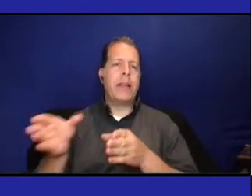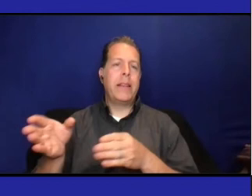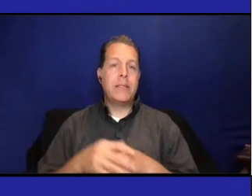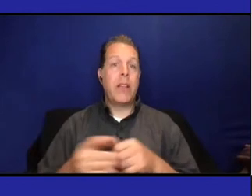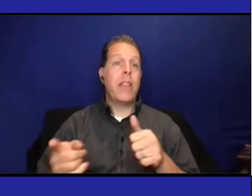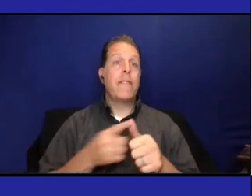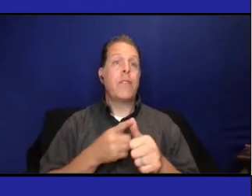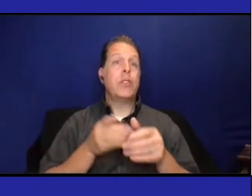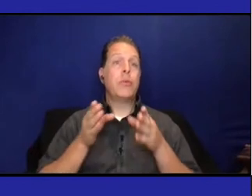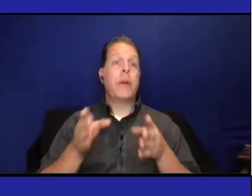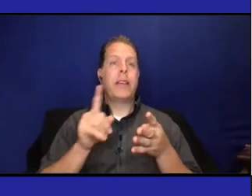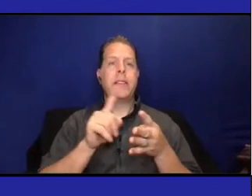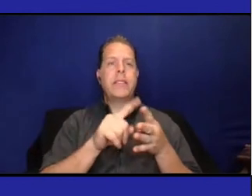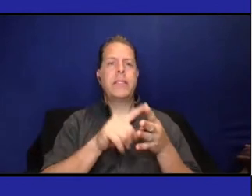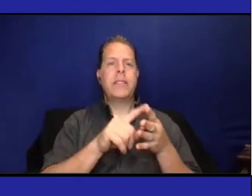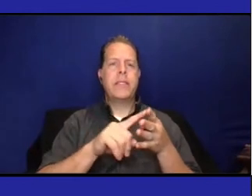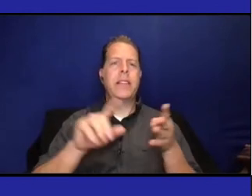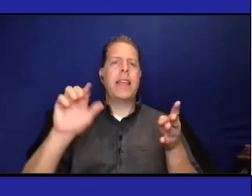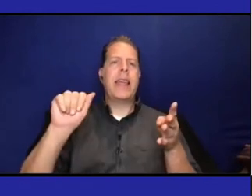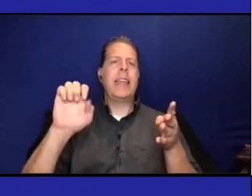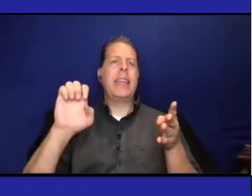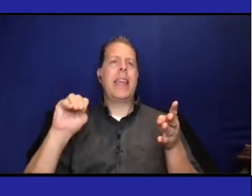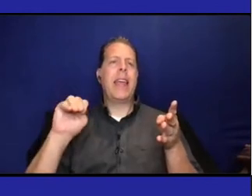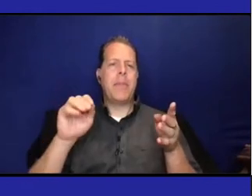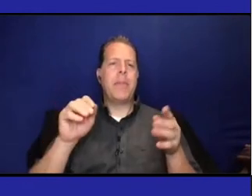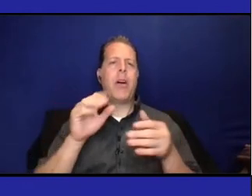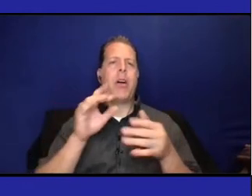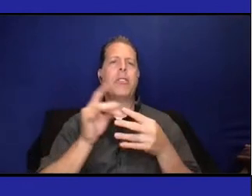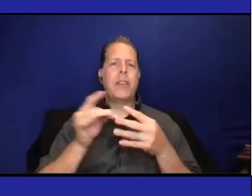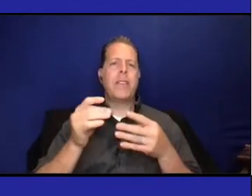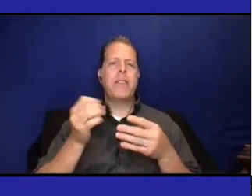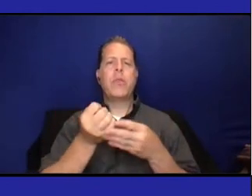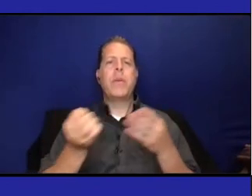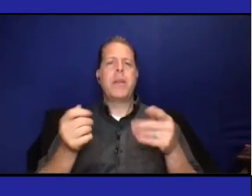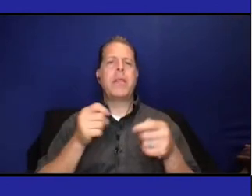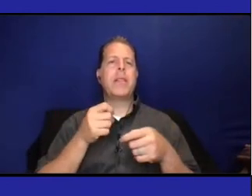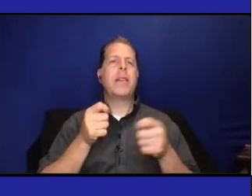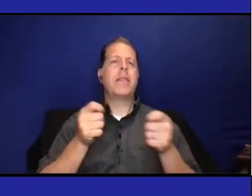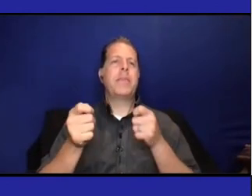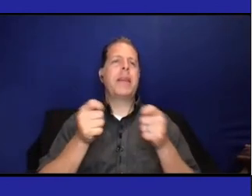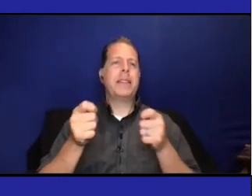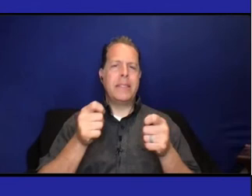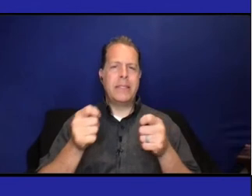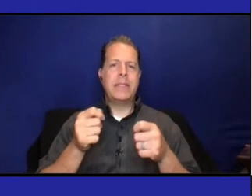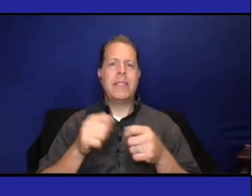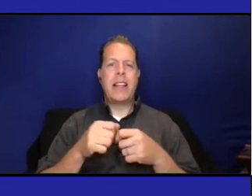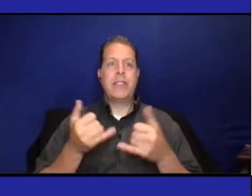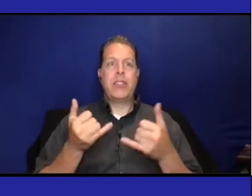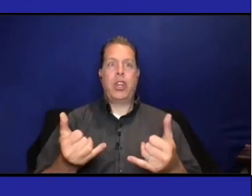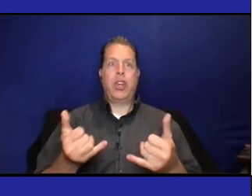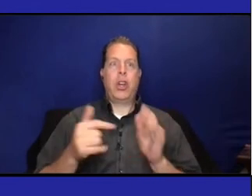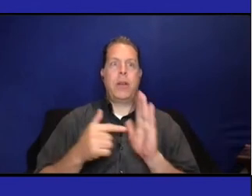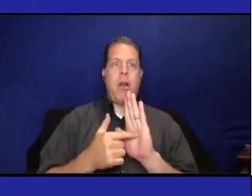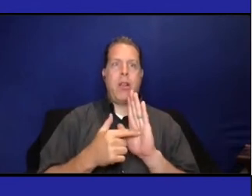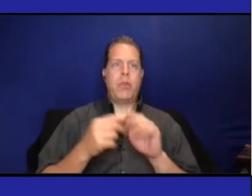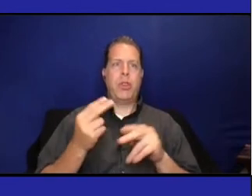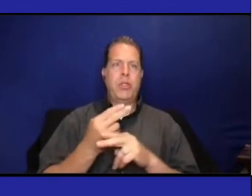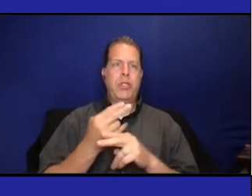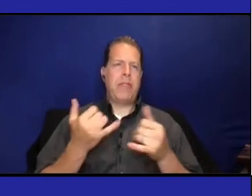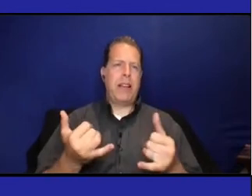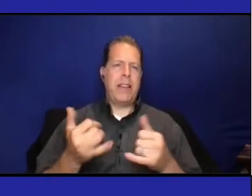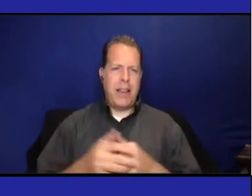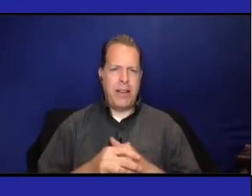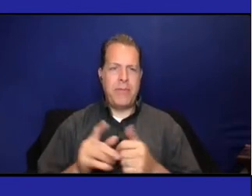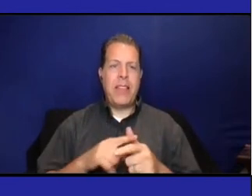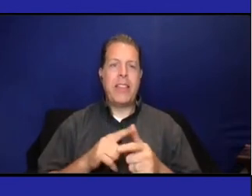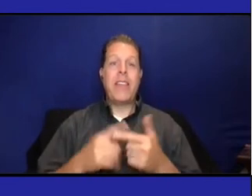is the alternative equipment management maintenance, which is the current model that we are in right now. Then there's the